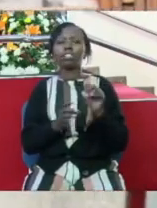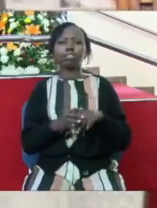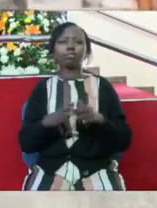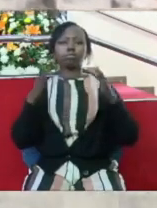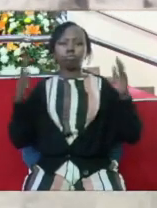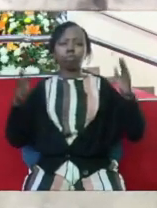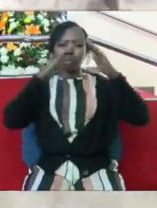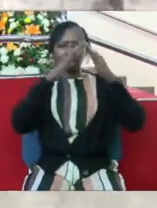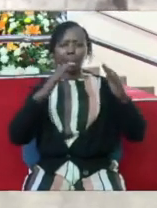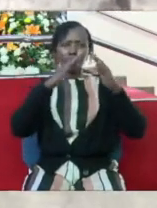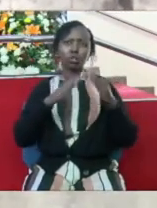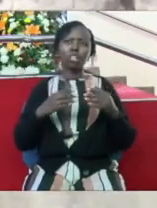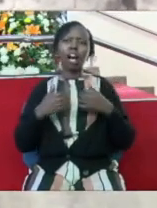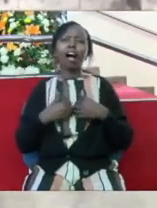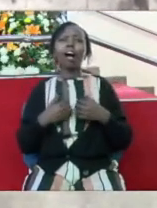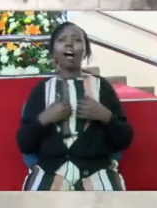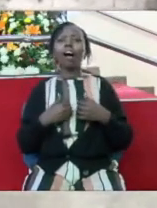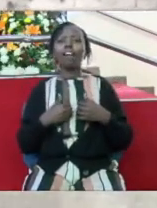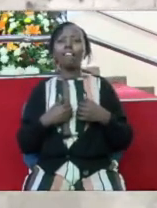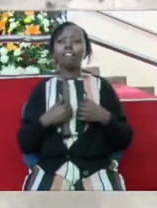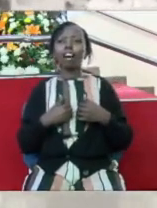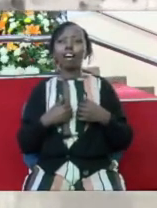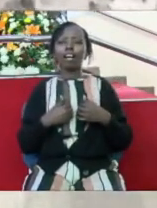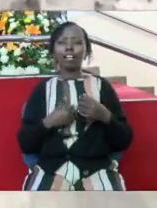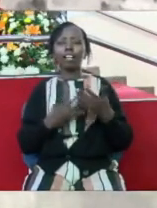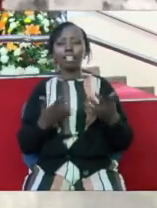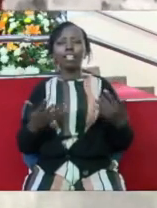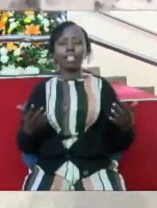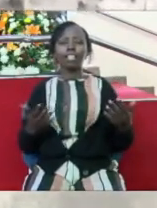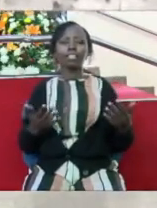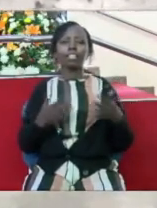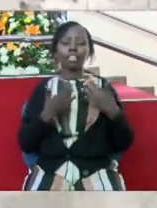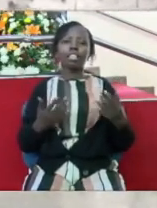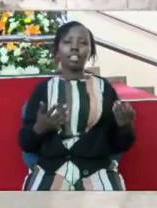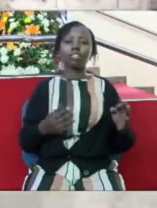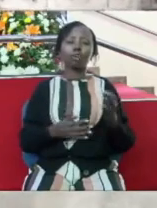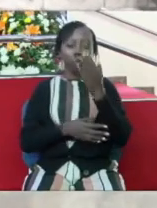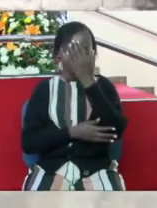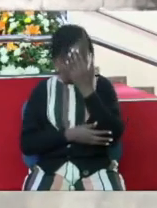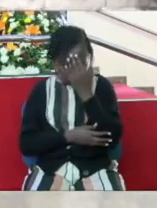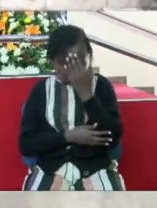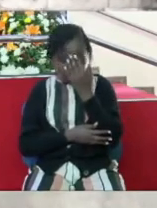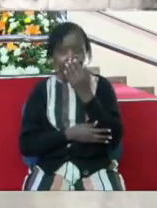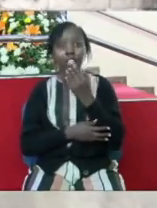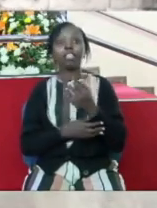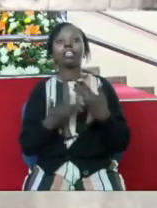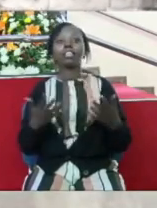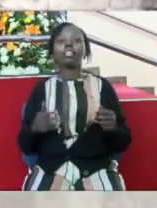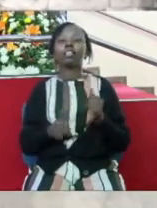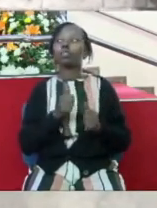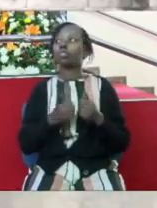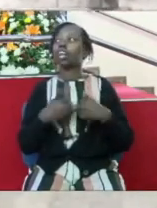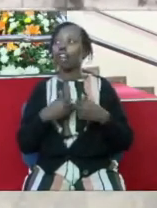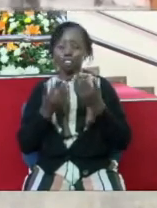are vessels. Kwenye nyumba ya Bwana kuna vyombo. There are vessels of honor and dishonor. Kuna vyombo vya heshima na visivyo na heshima. There are those that are